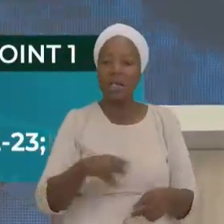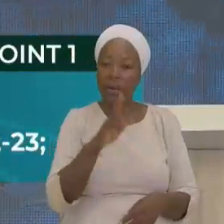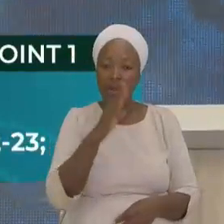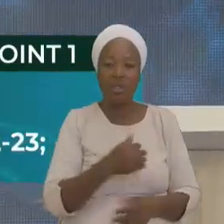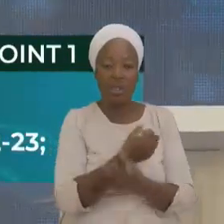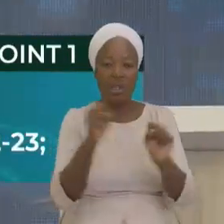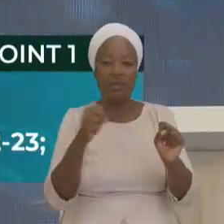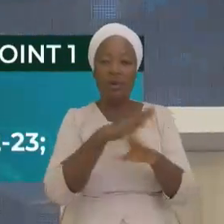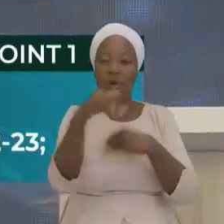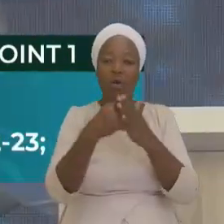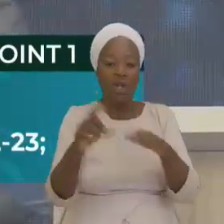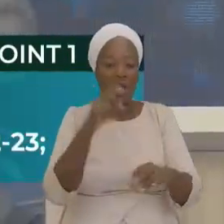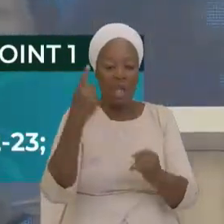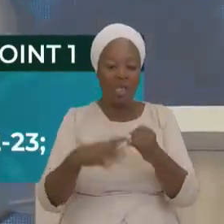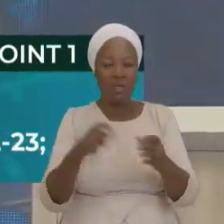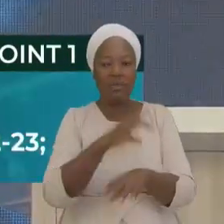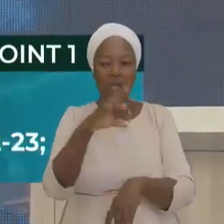the earth.